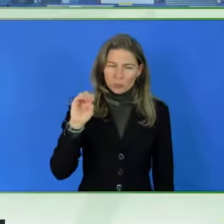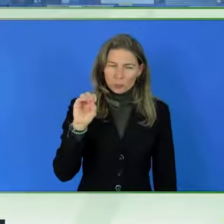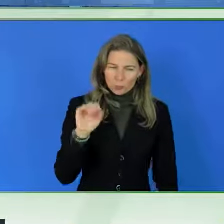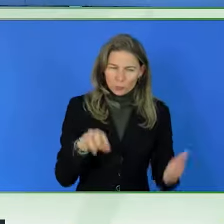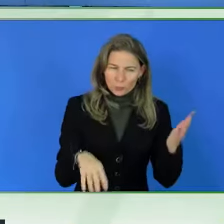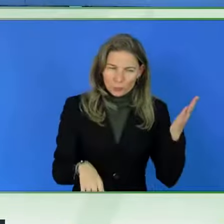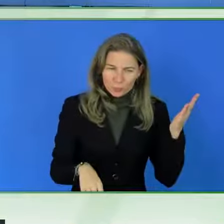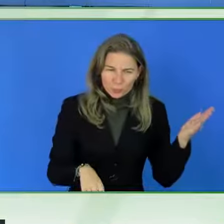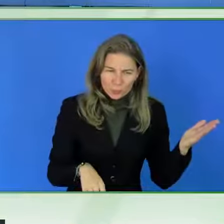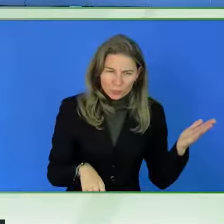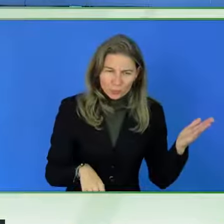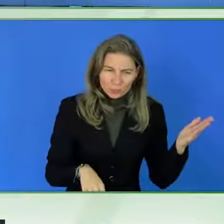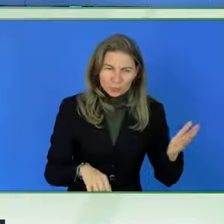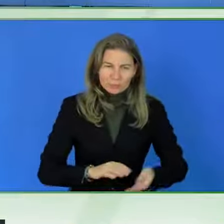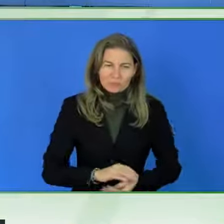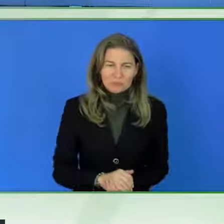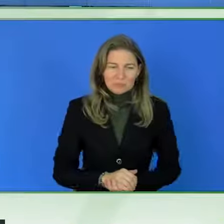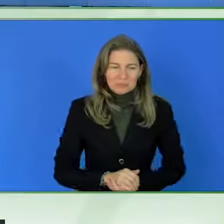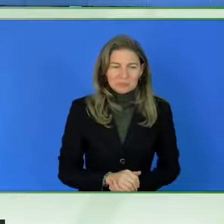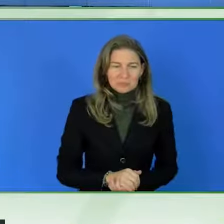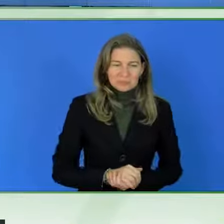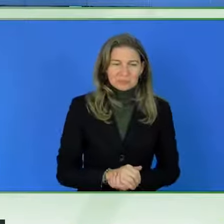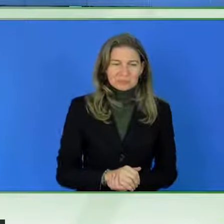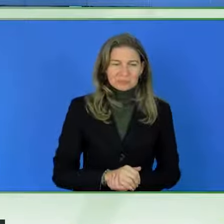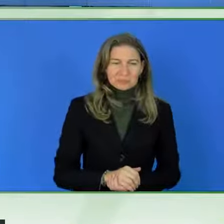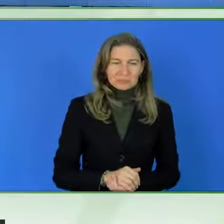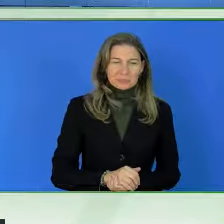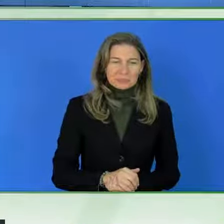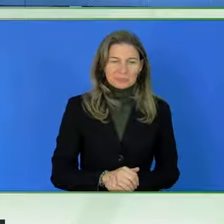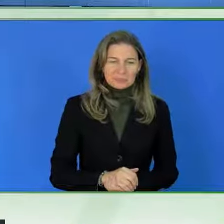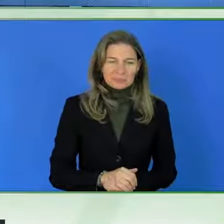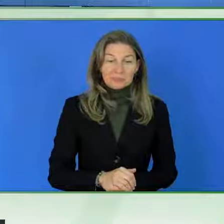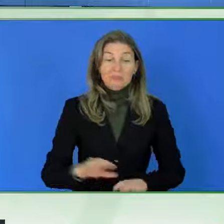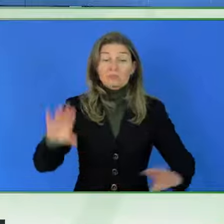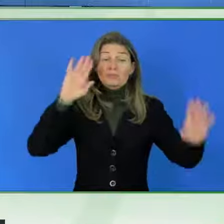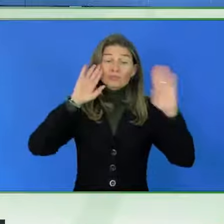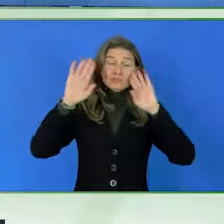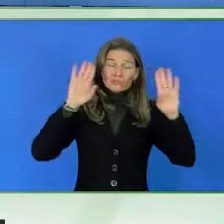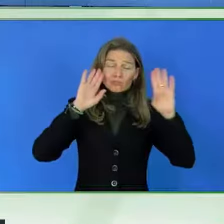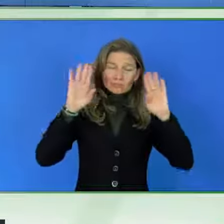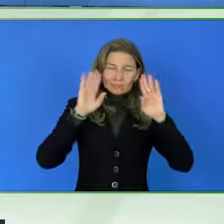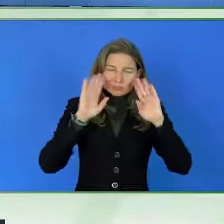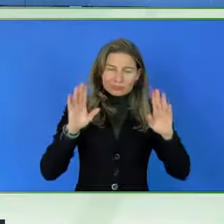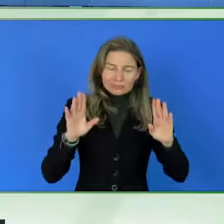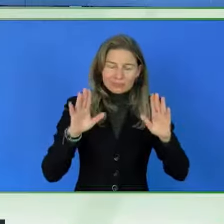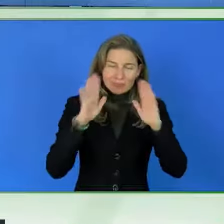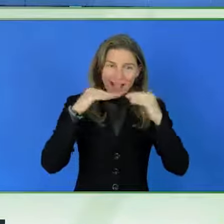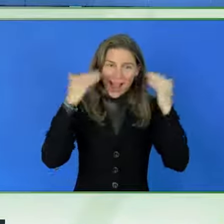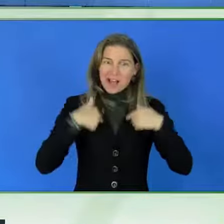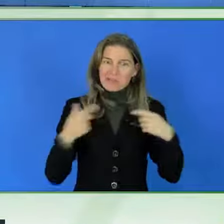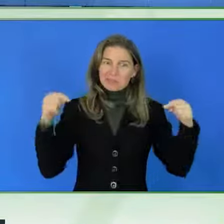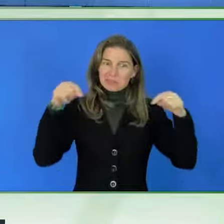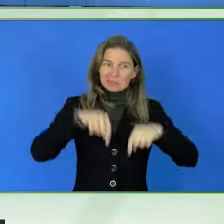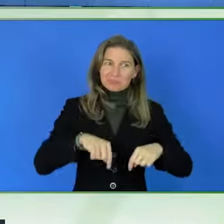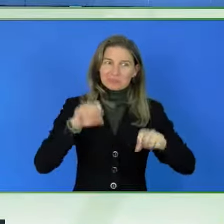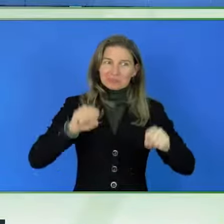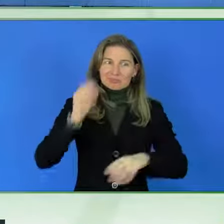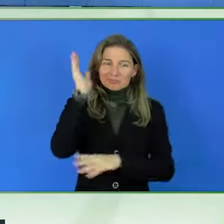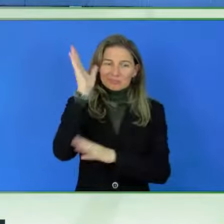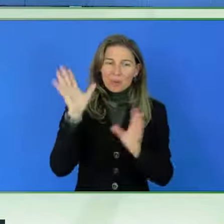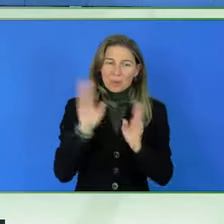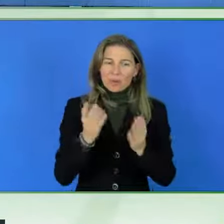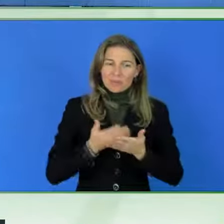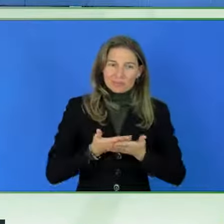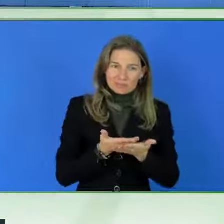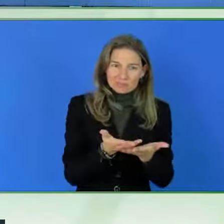Good morning, everybody. It's a pleasure to me to be here sharing this presentation with all the audience, the